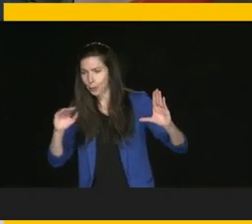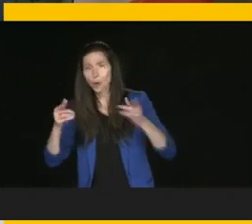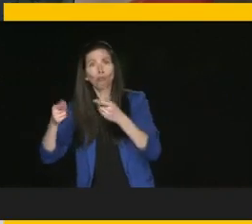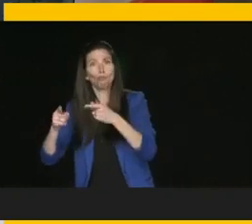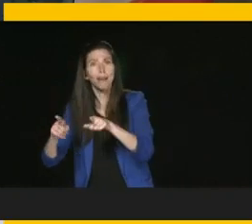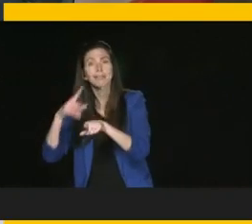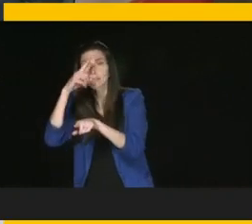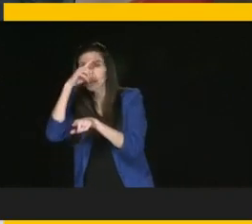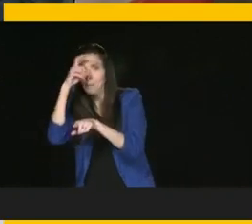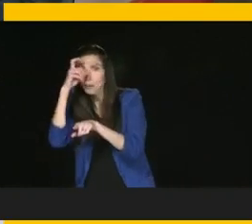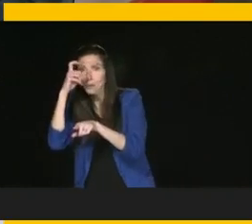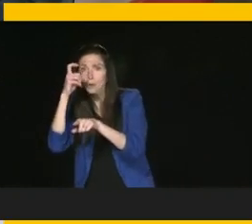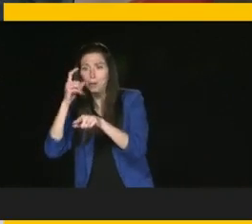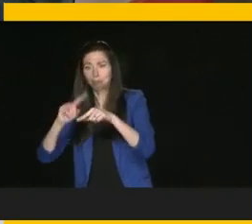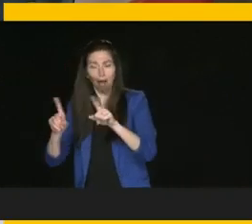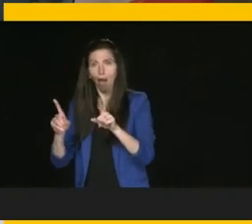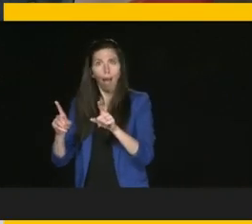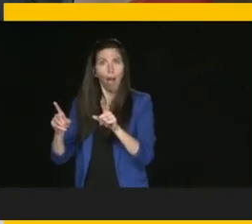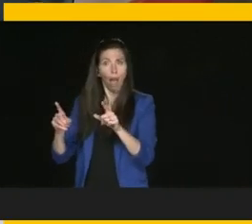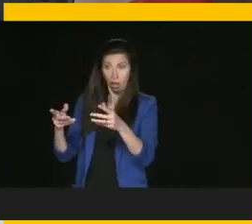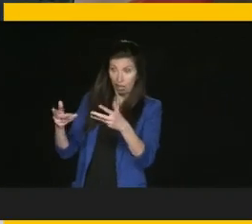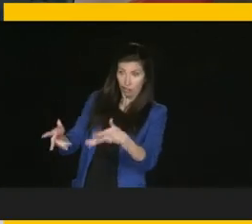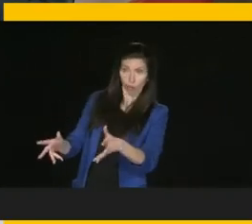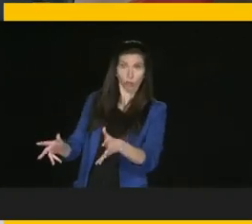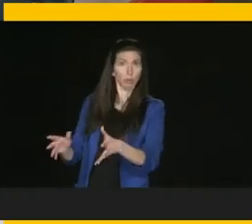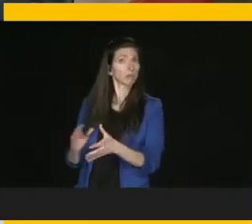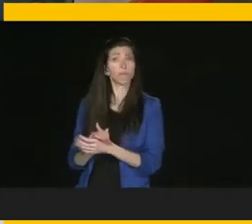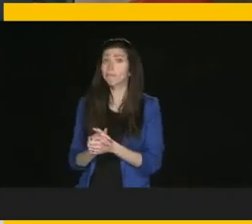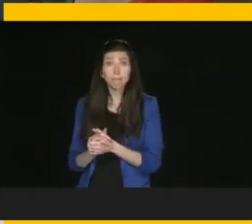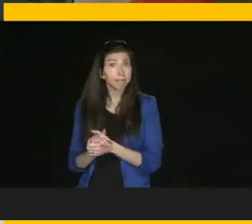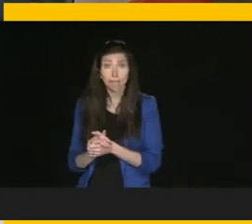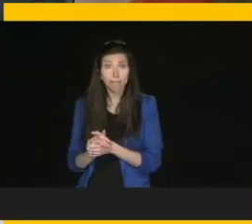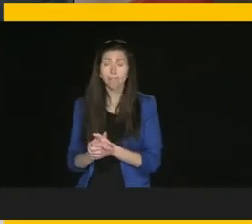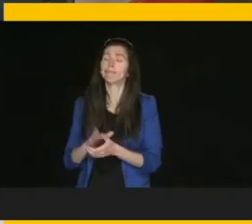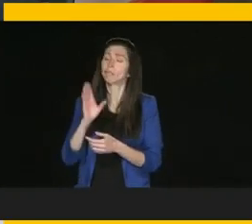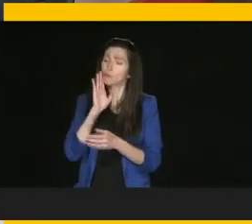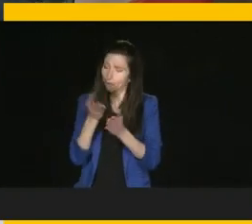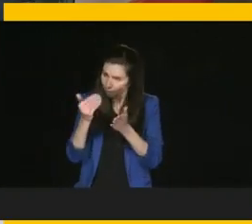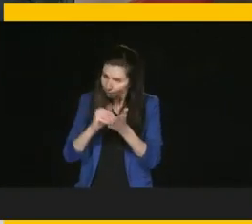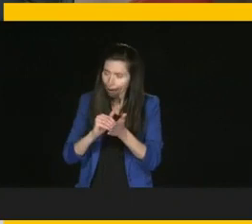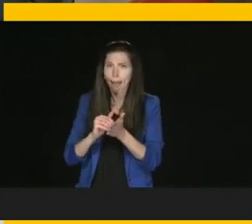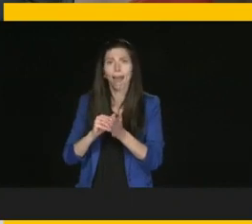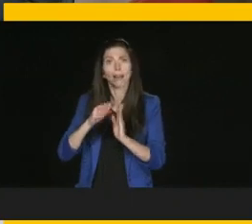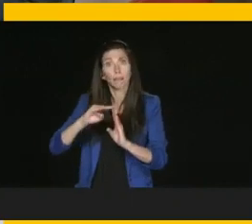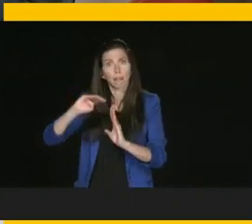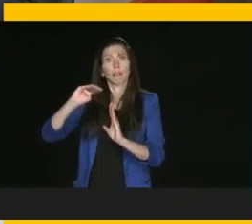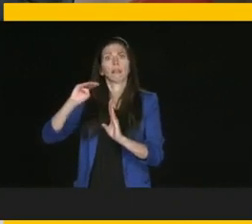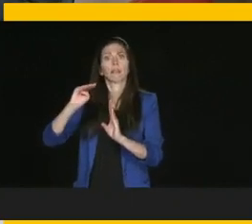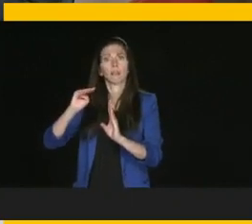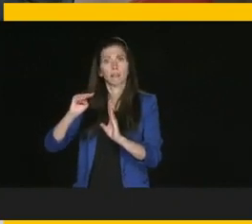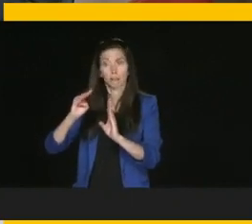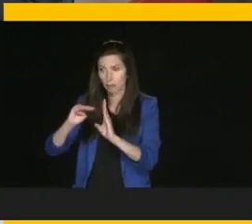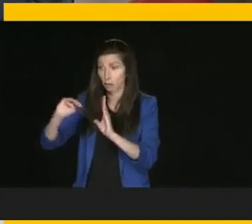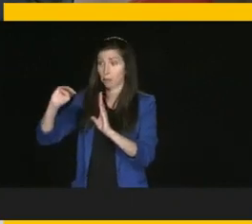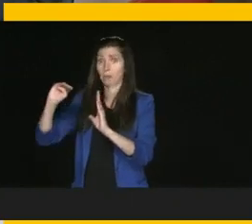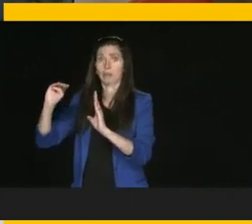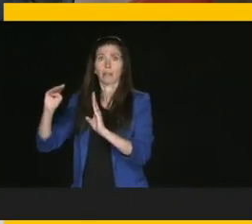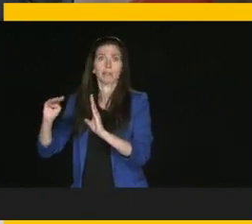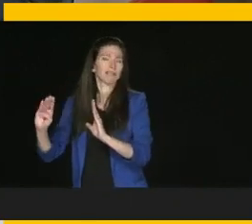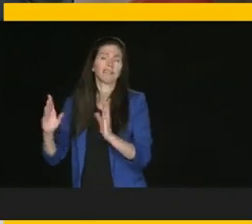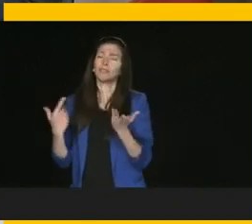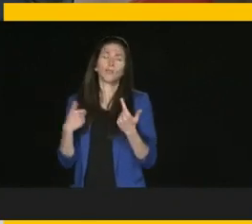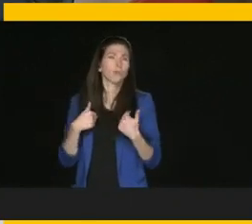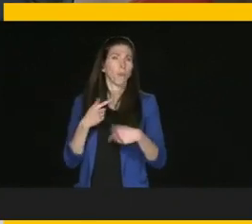waves, and so that's why it's difficult to say nationally on such and such a date we'll be able to set aside